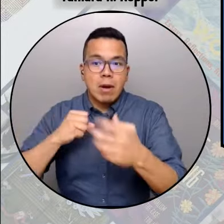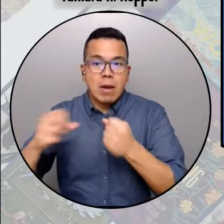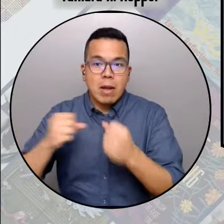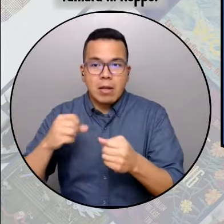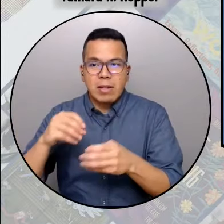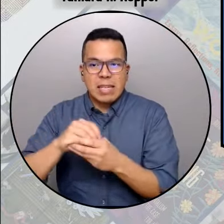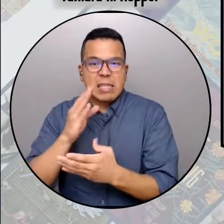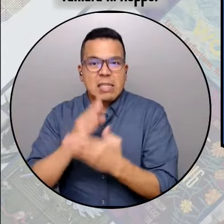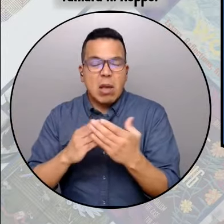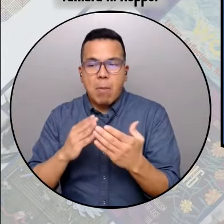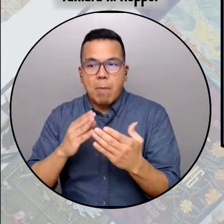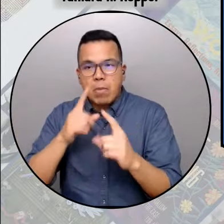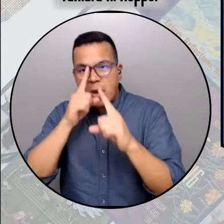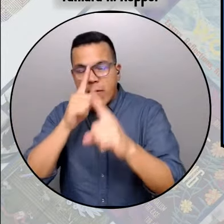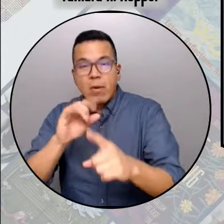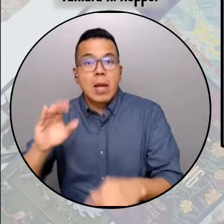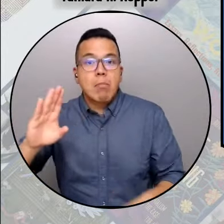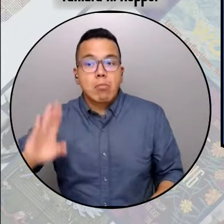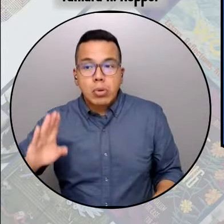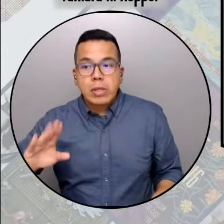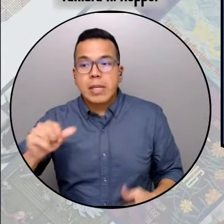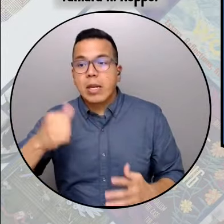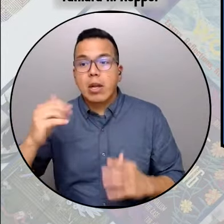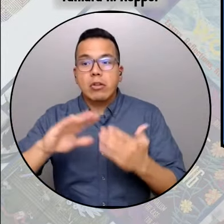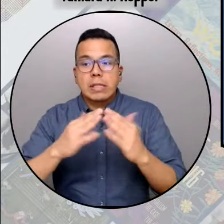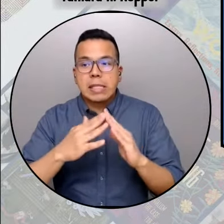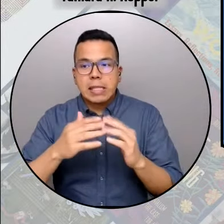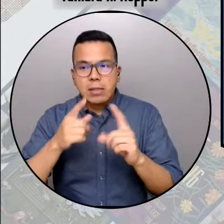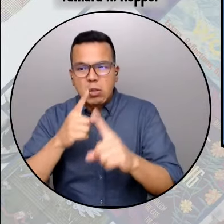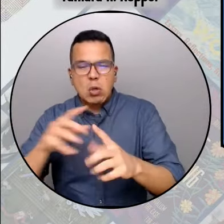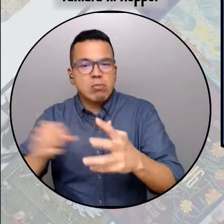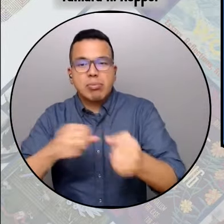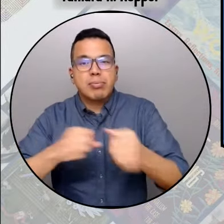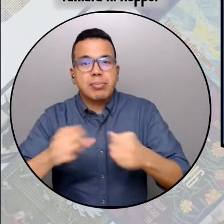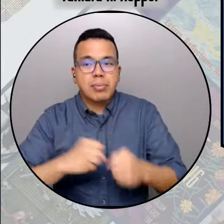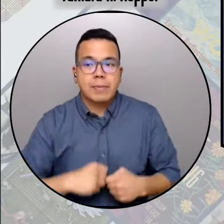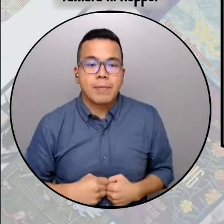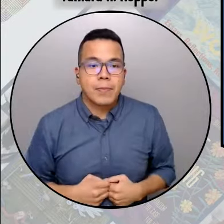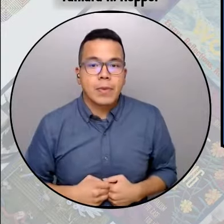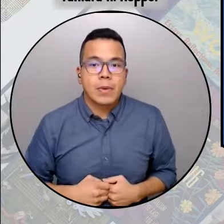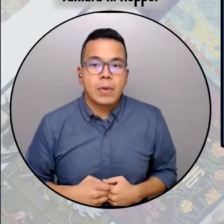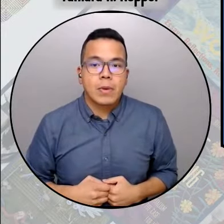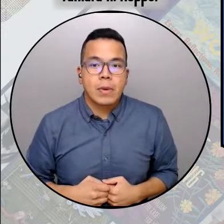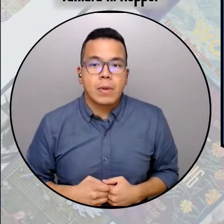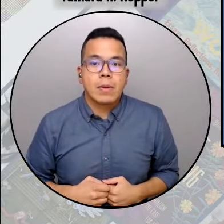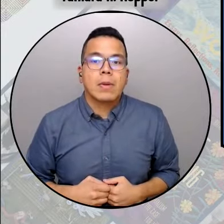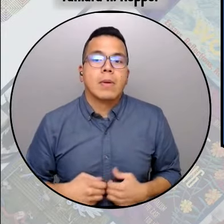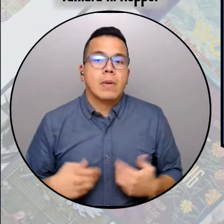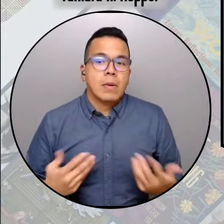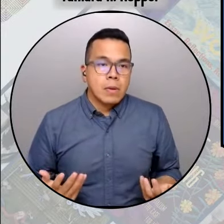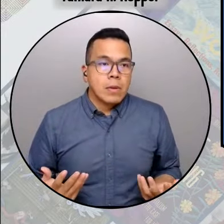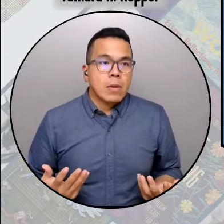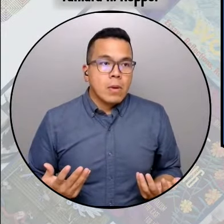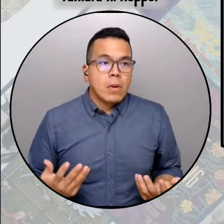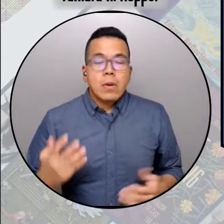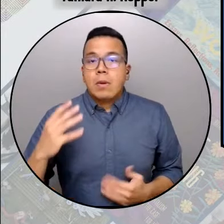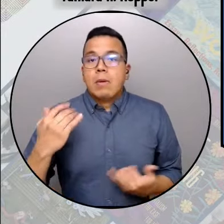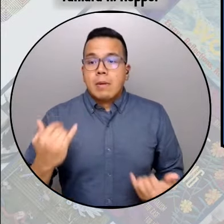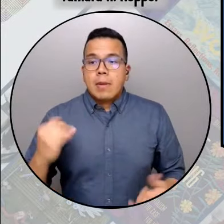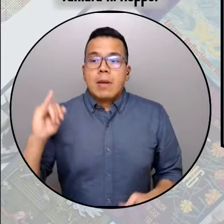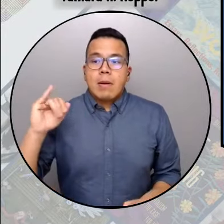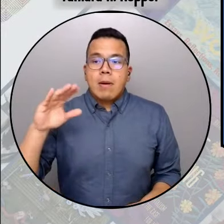raids, right, in cities like Brooklyn and so forth. And so this is something where ICE now has